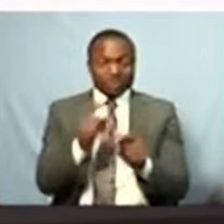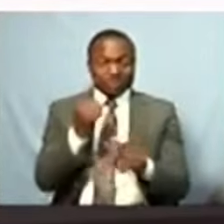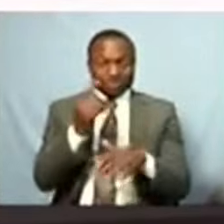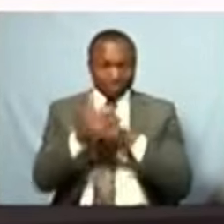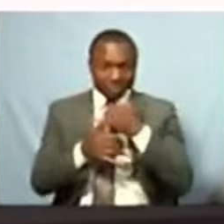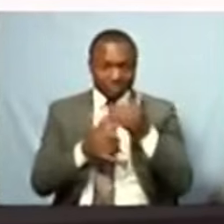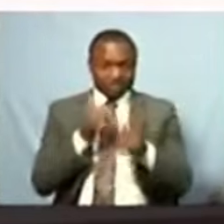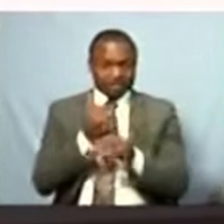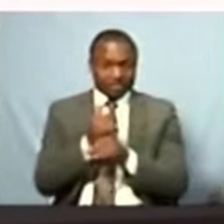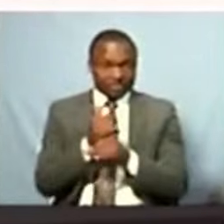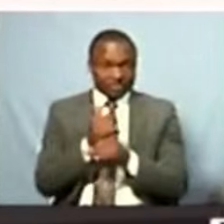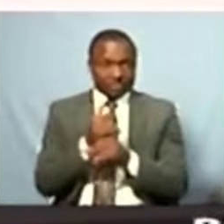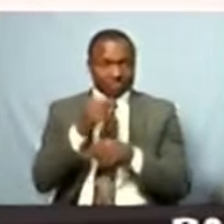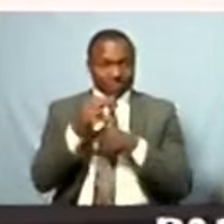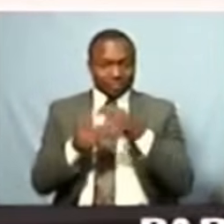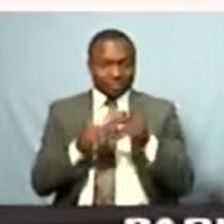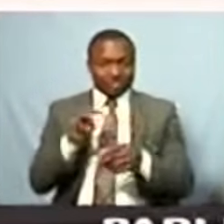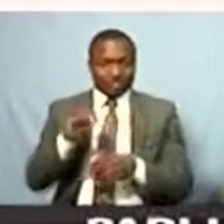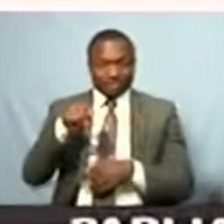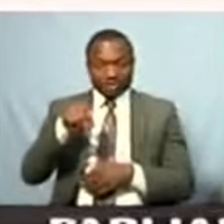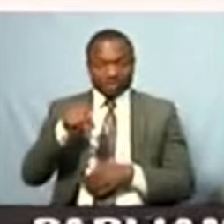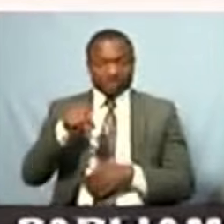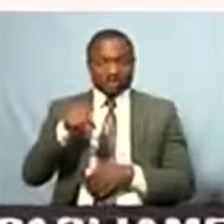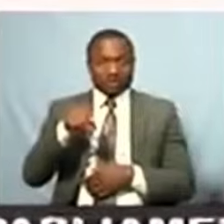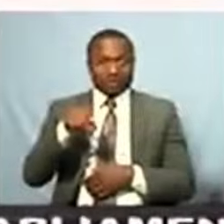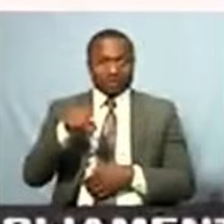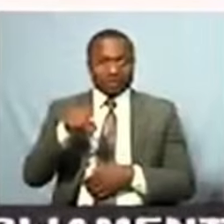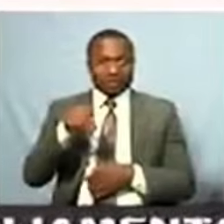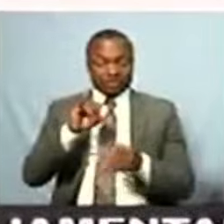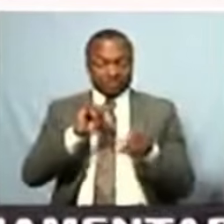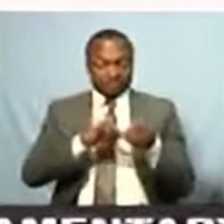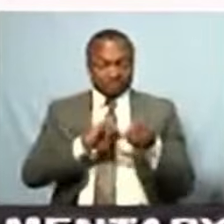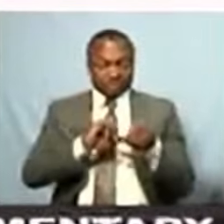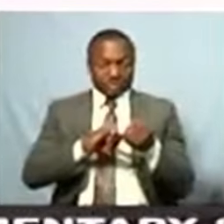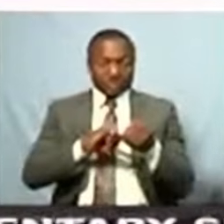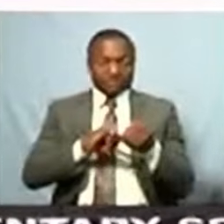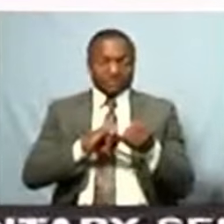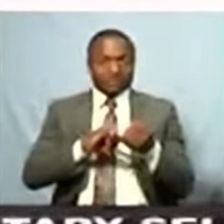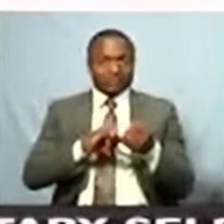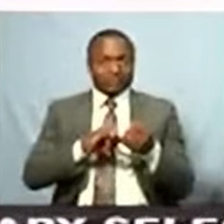it means that the MP must have been MP from September